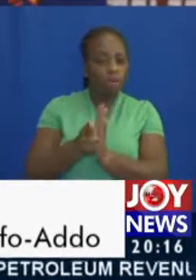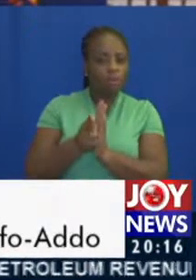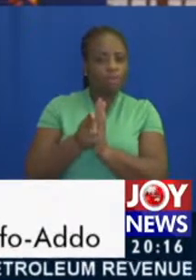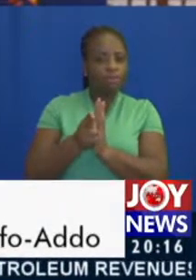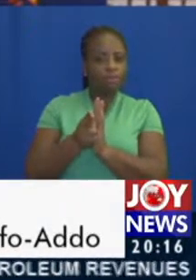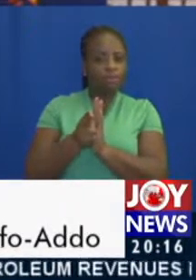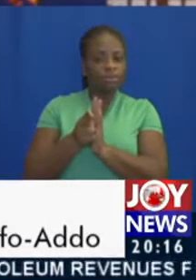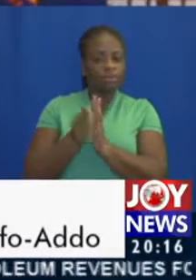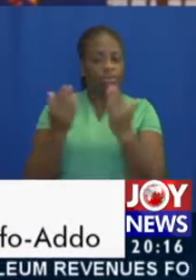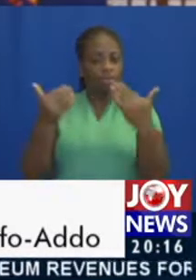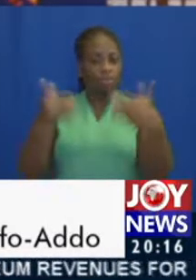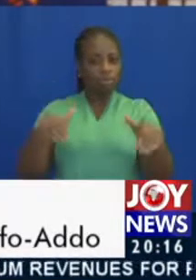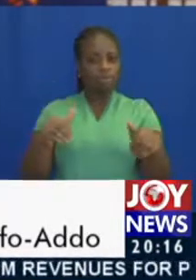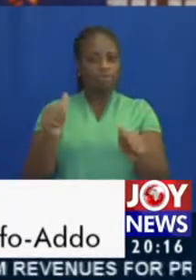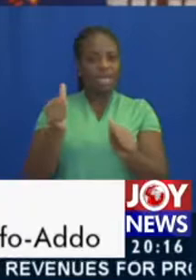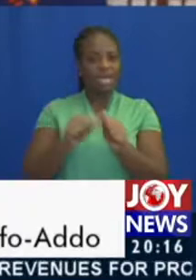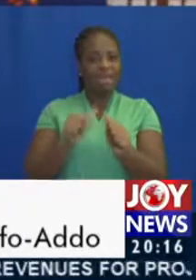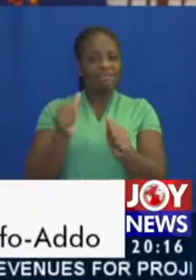limit for each session.